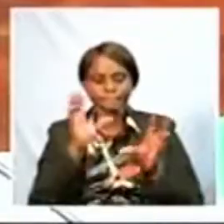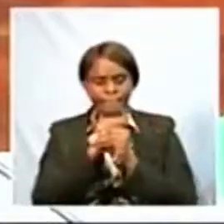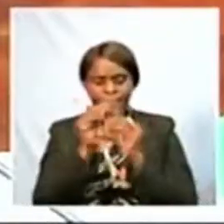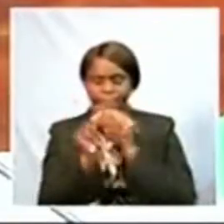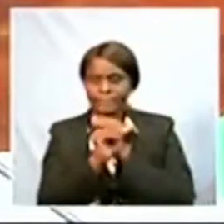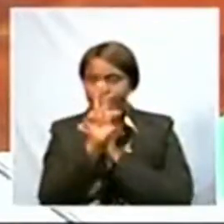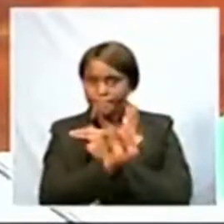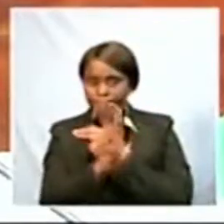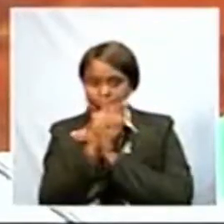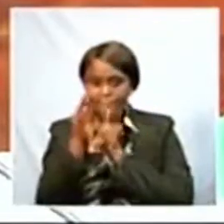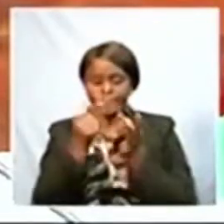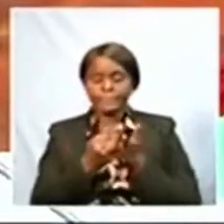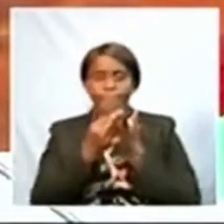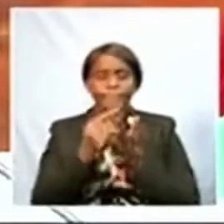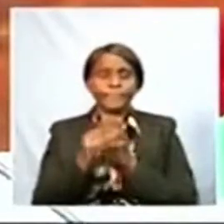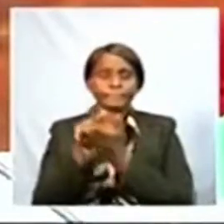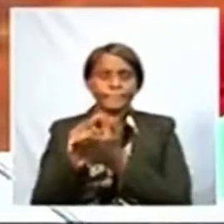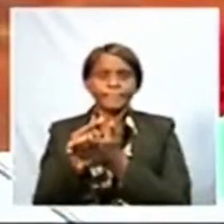Misappropriation of grants.